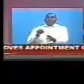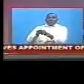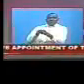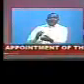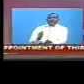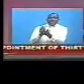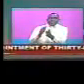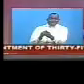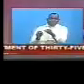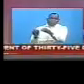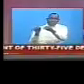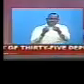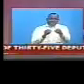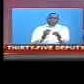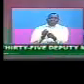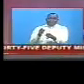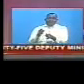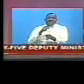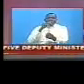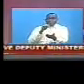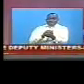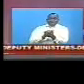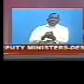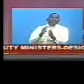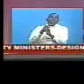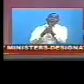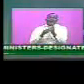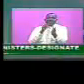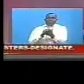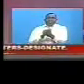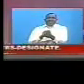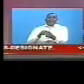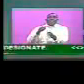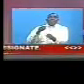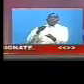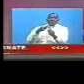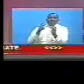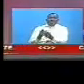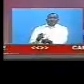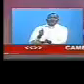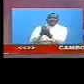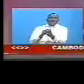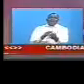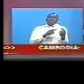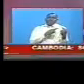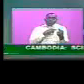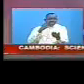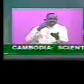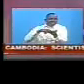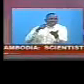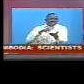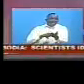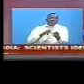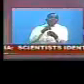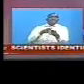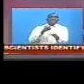polling agents as mere observers. According to Mr. Tsatsu Tsikata, the main role of polling agents was to certify the polls